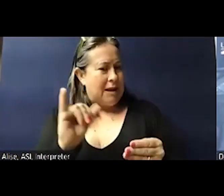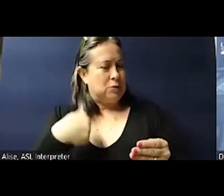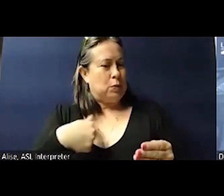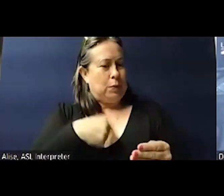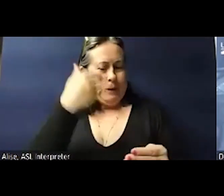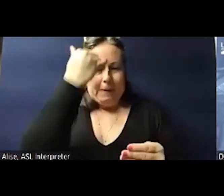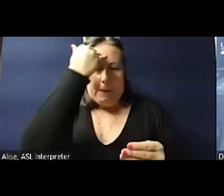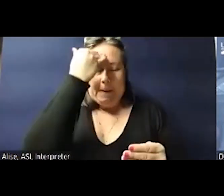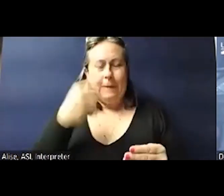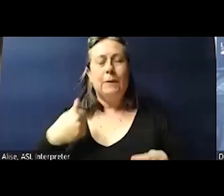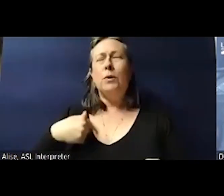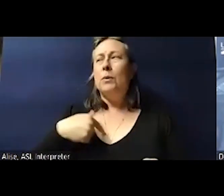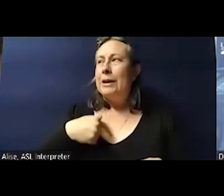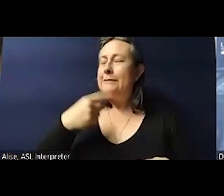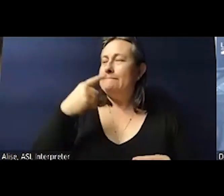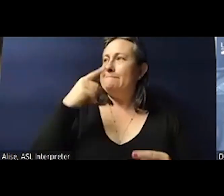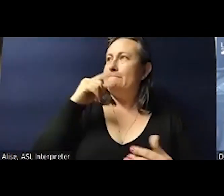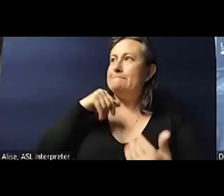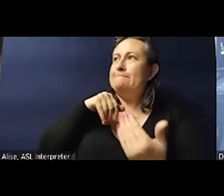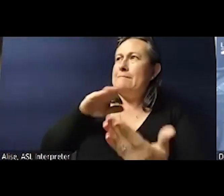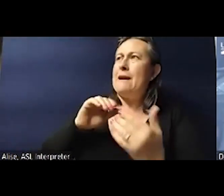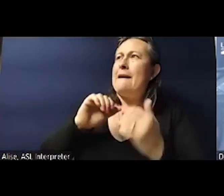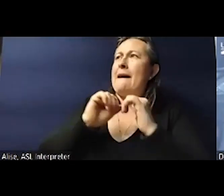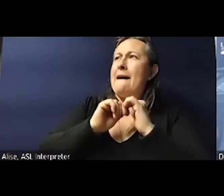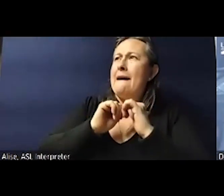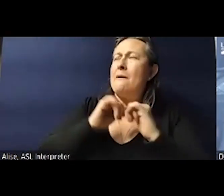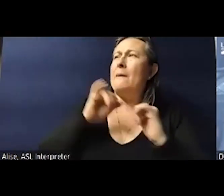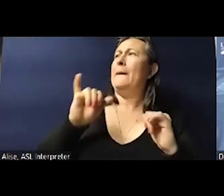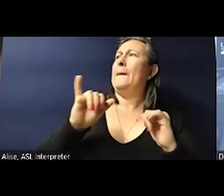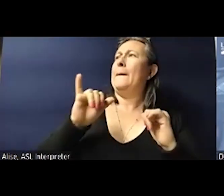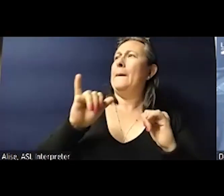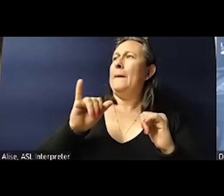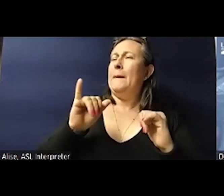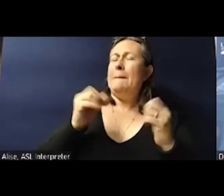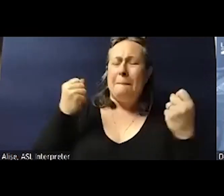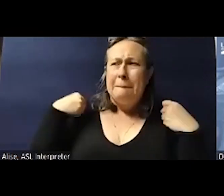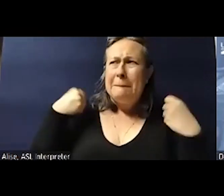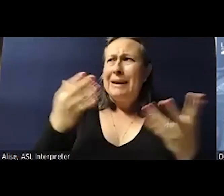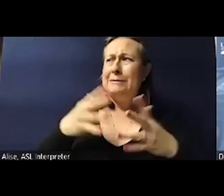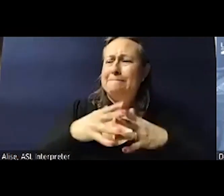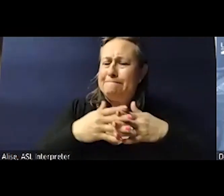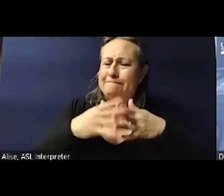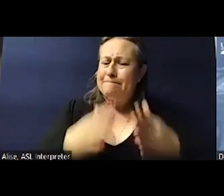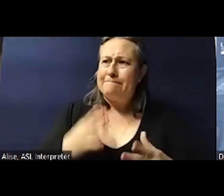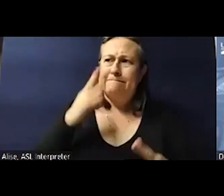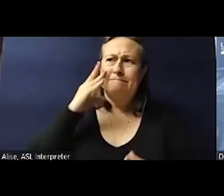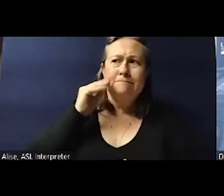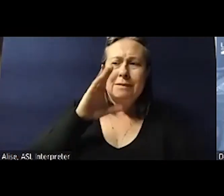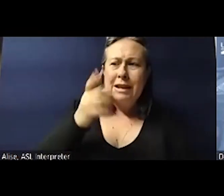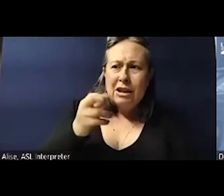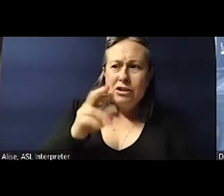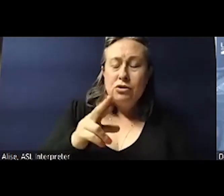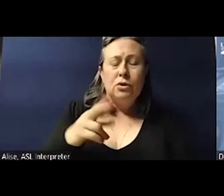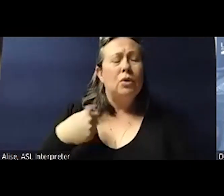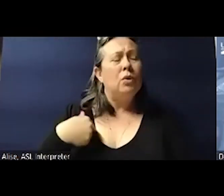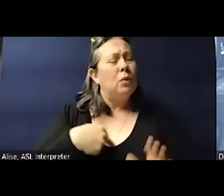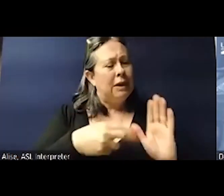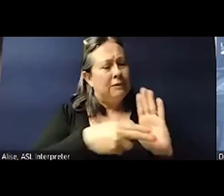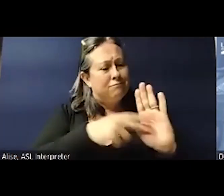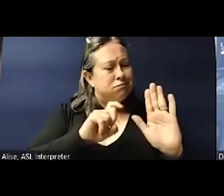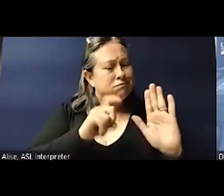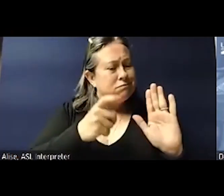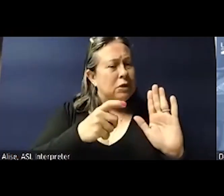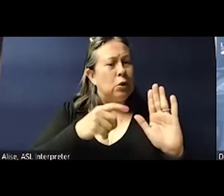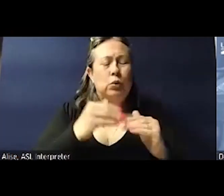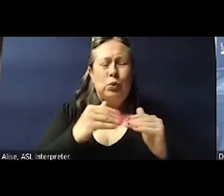this meant changing the reality of how too many Americans today experience cancer. For example, we often diagnose it too late.